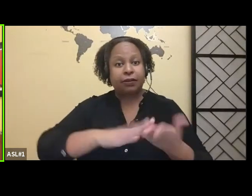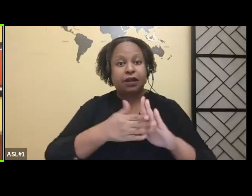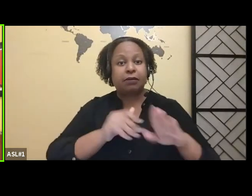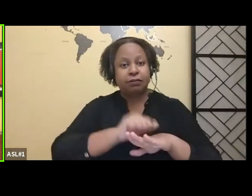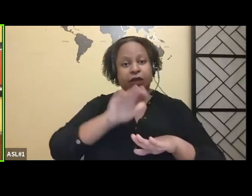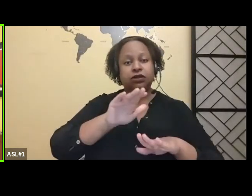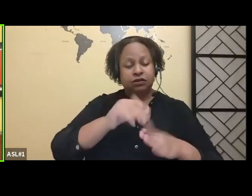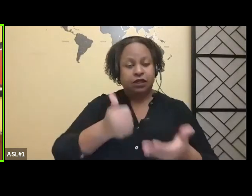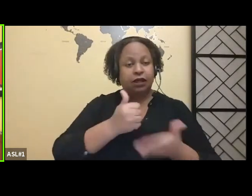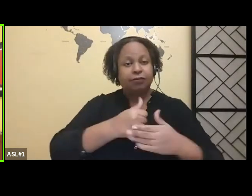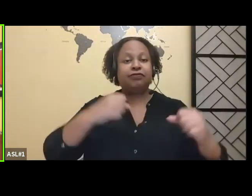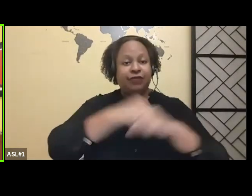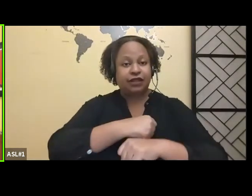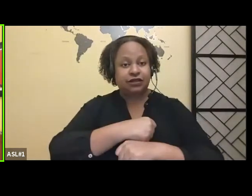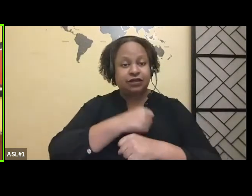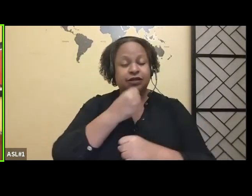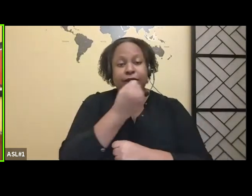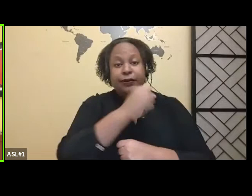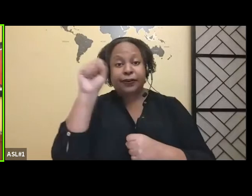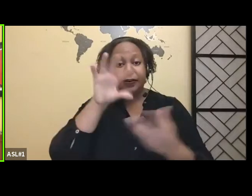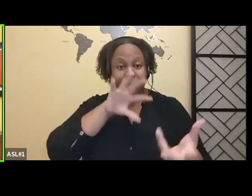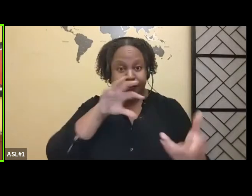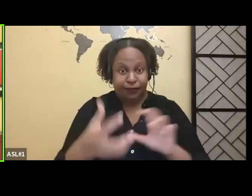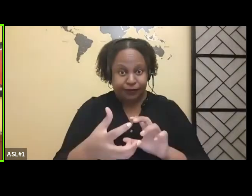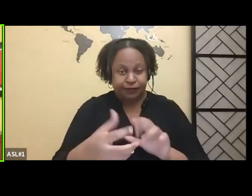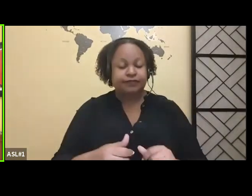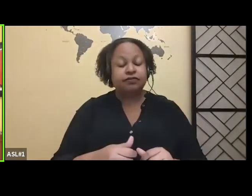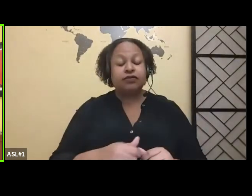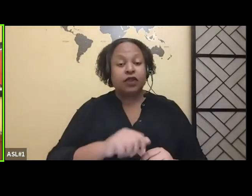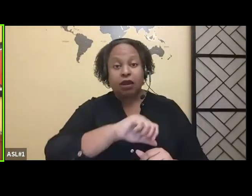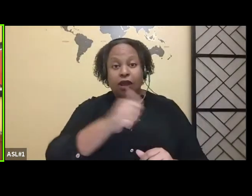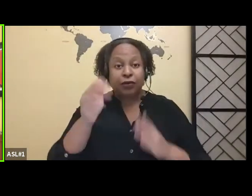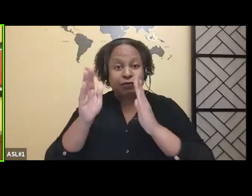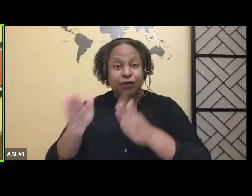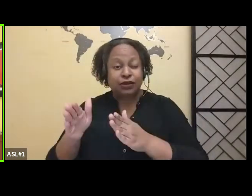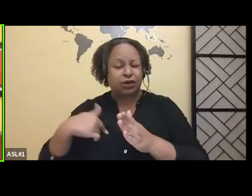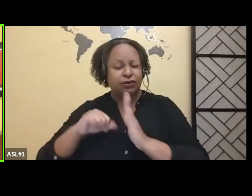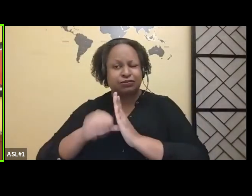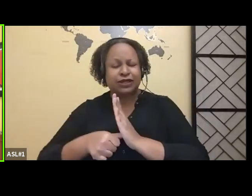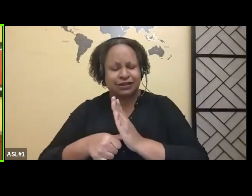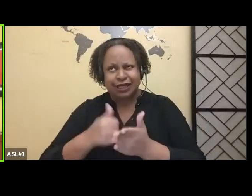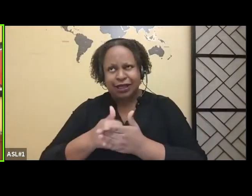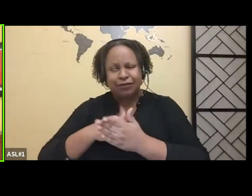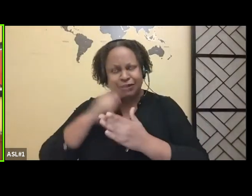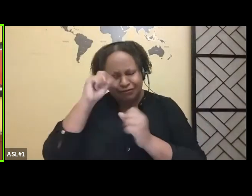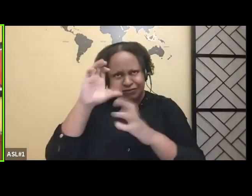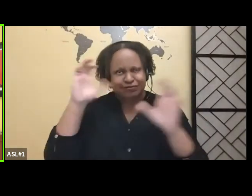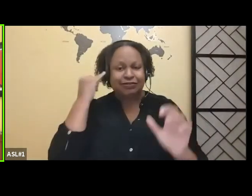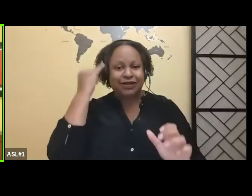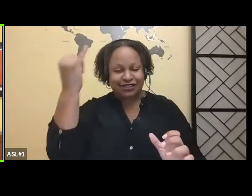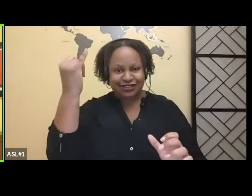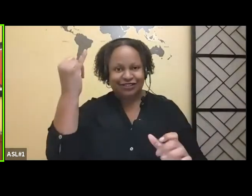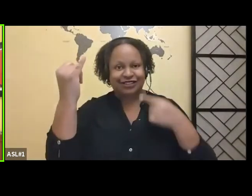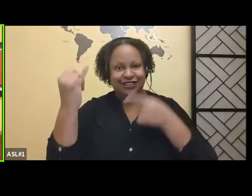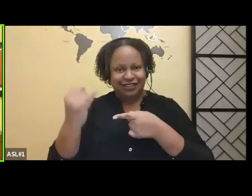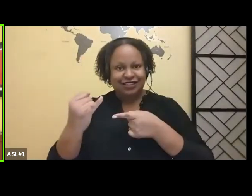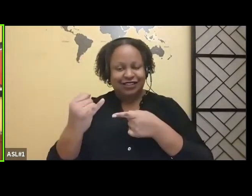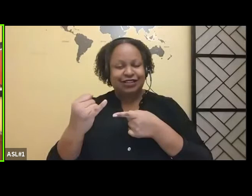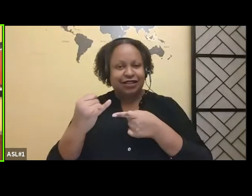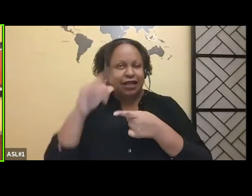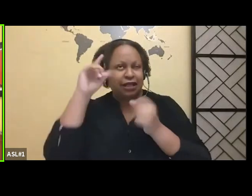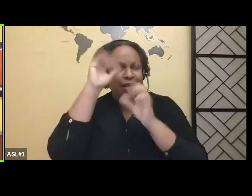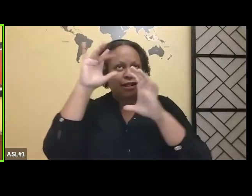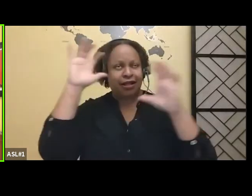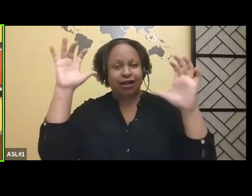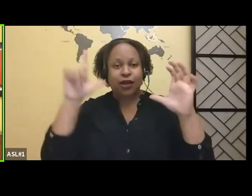and work and history always impresses my imagination to explode beyond its limits